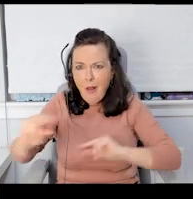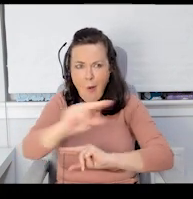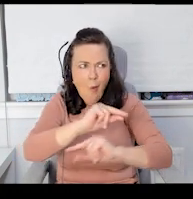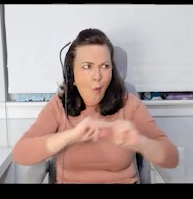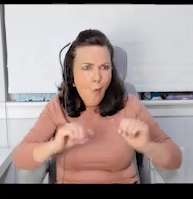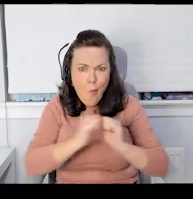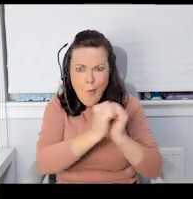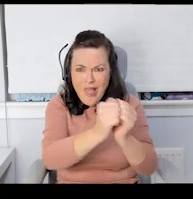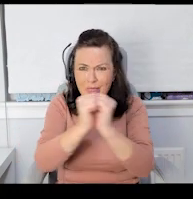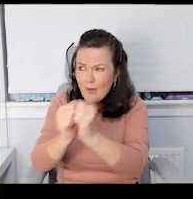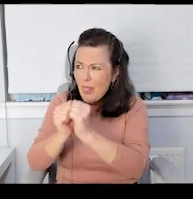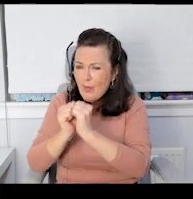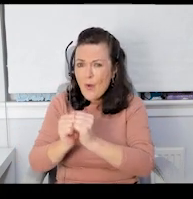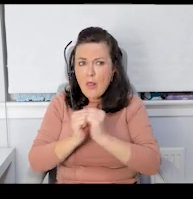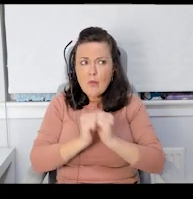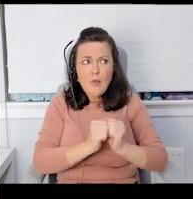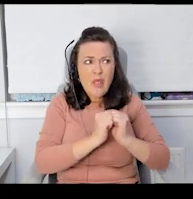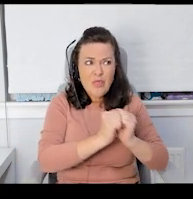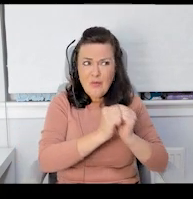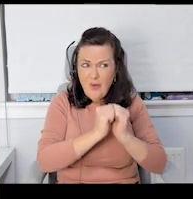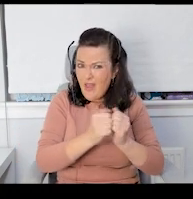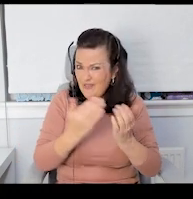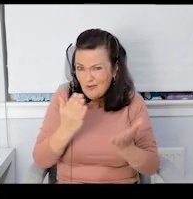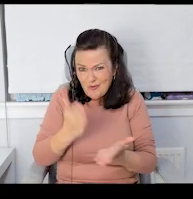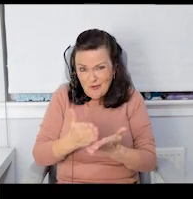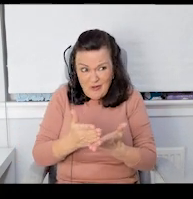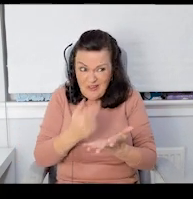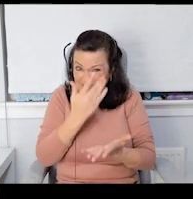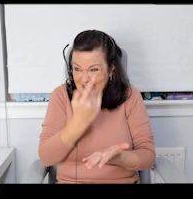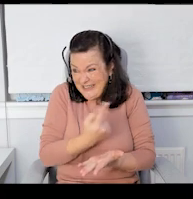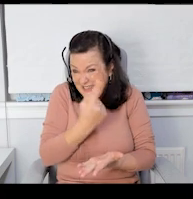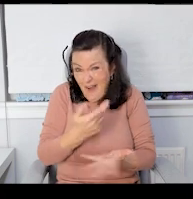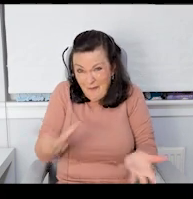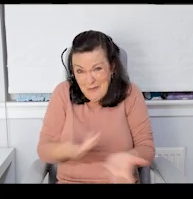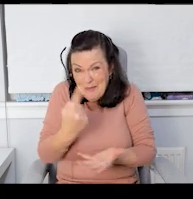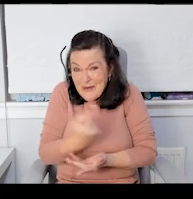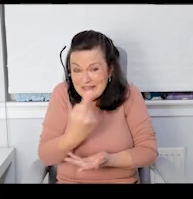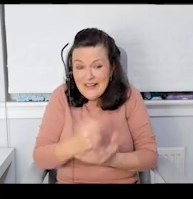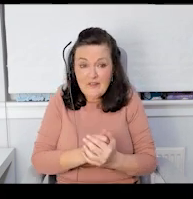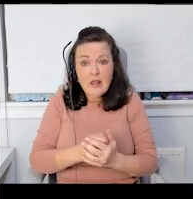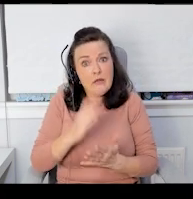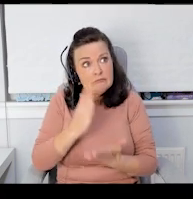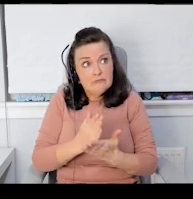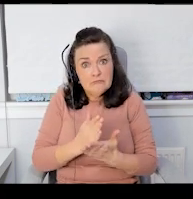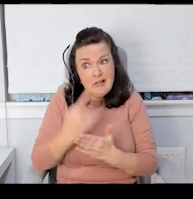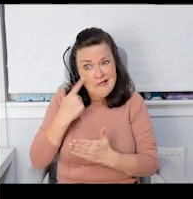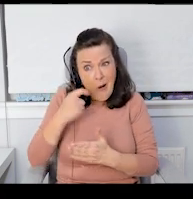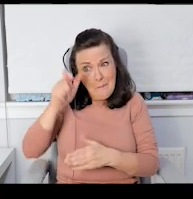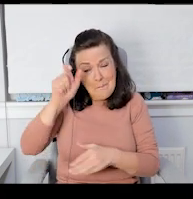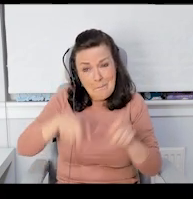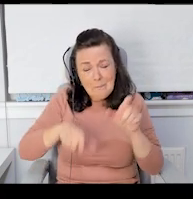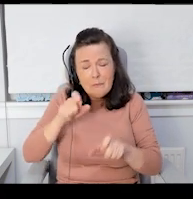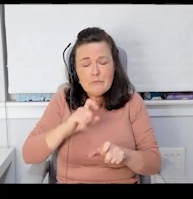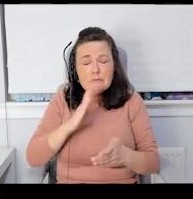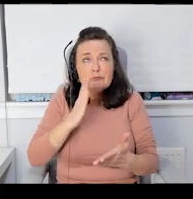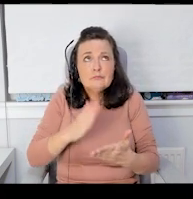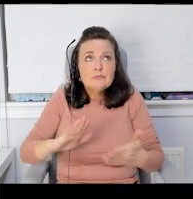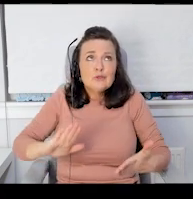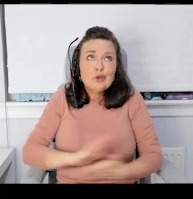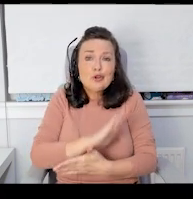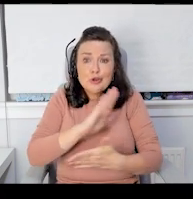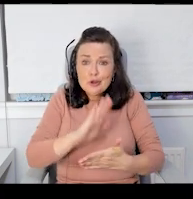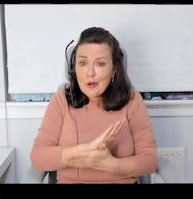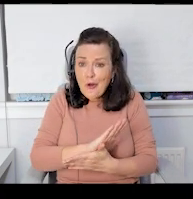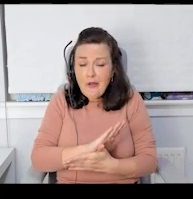benefits have absolutely really, really sold themselves. And the young people do thoroughly enjoy and have a great